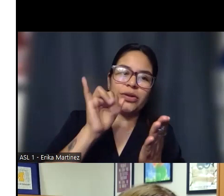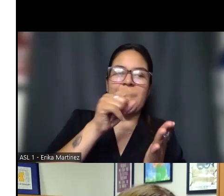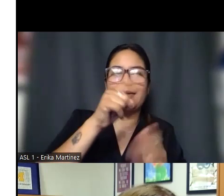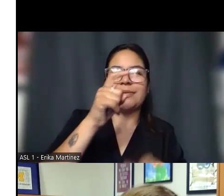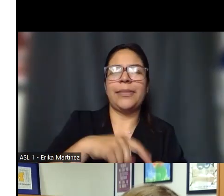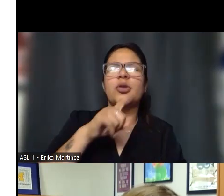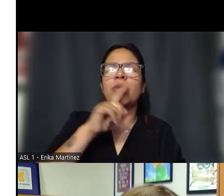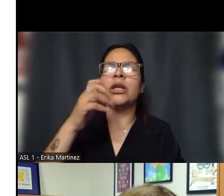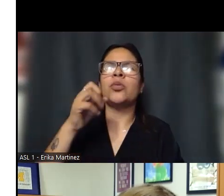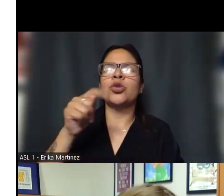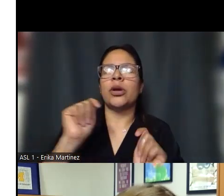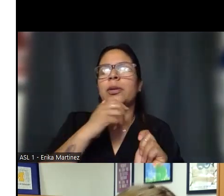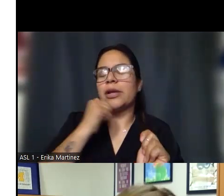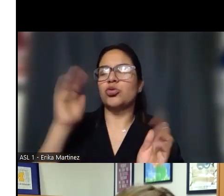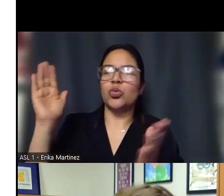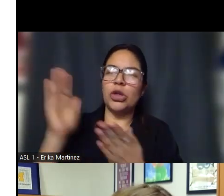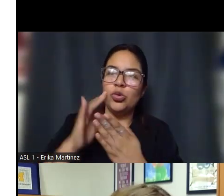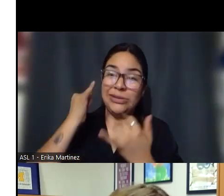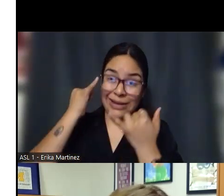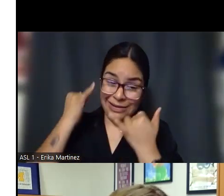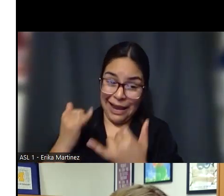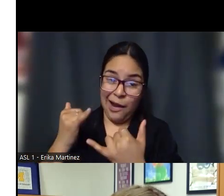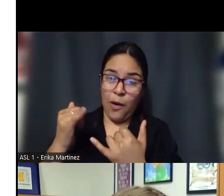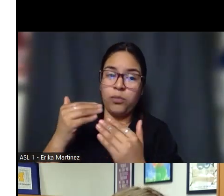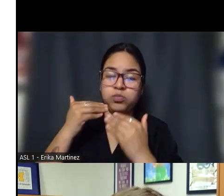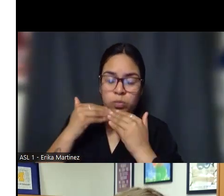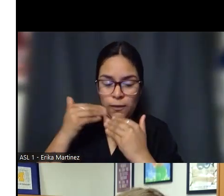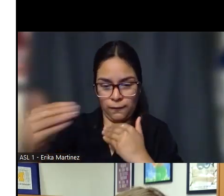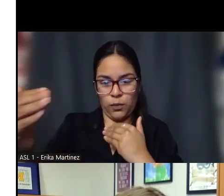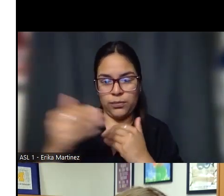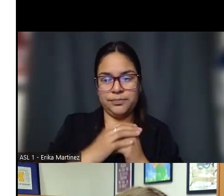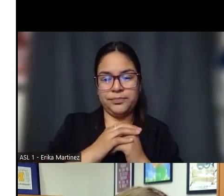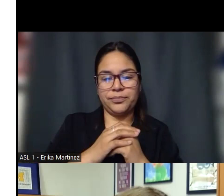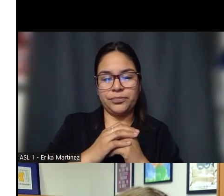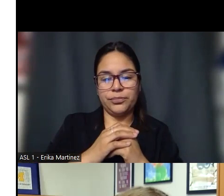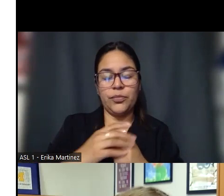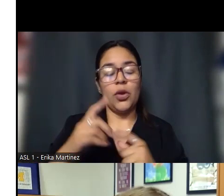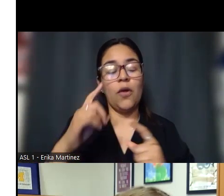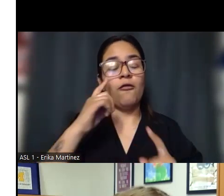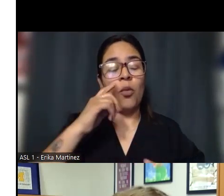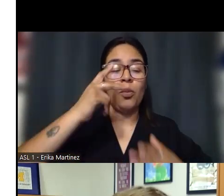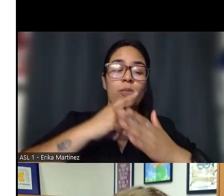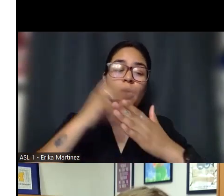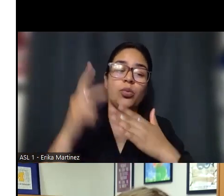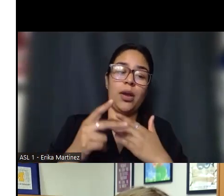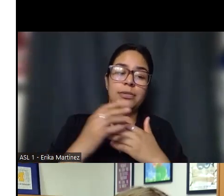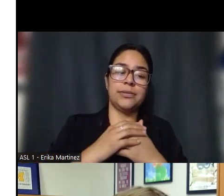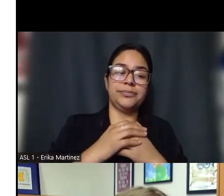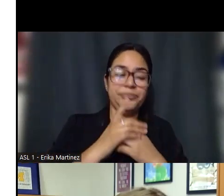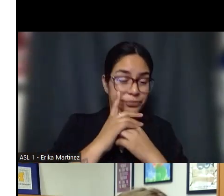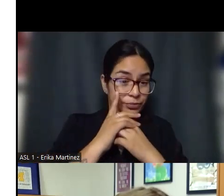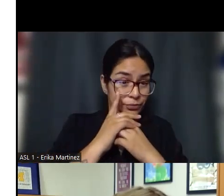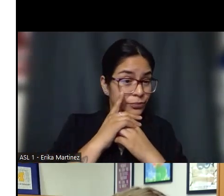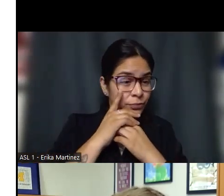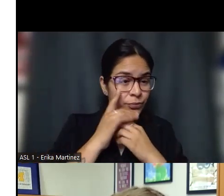we're looking at reductions to those programs moving forward. 4 of the programs that I think are of particular interest